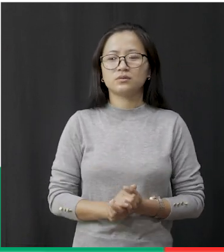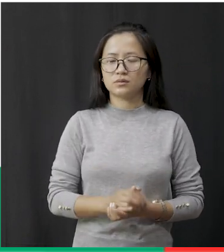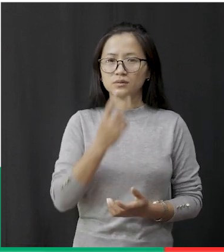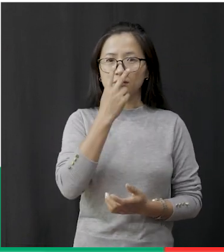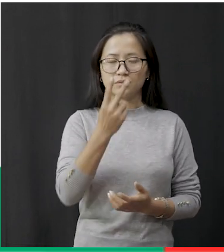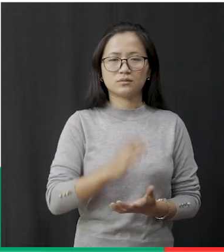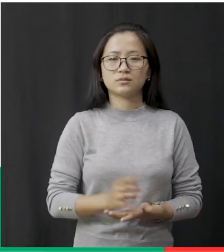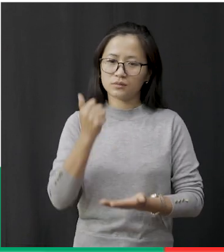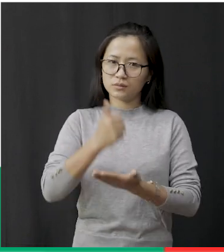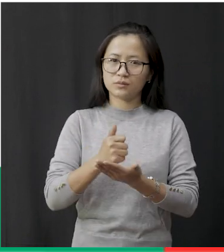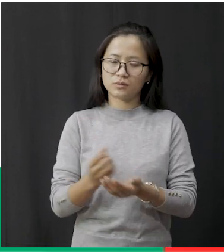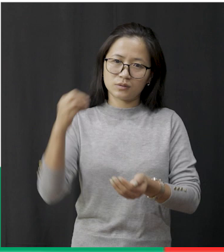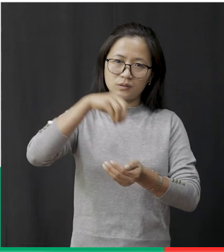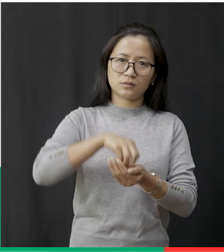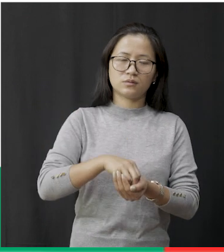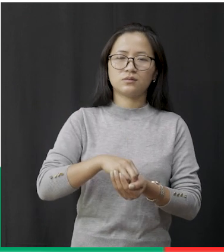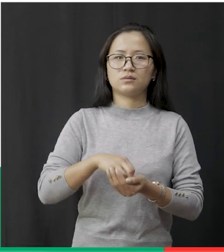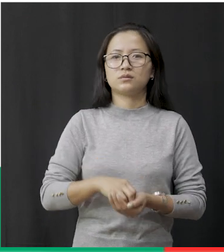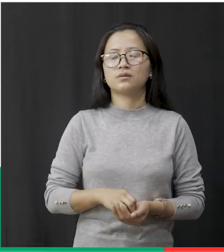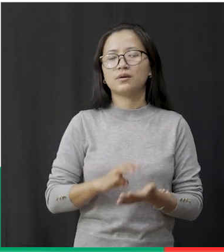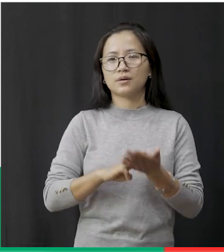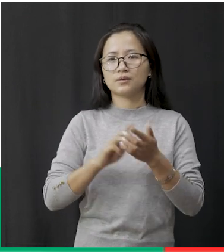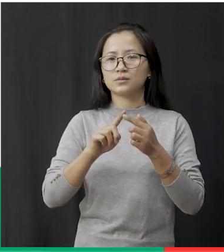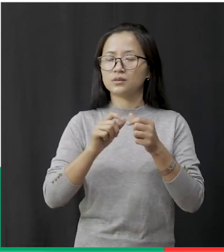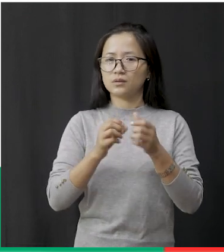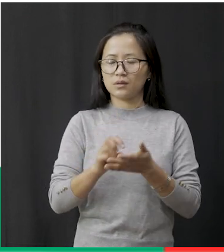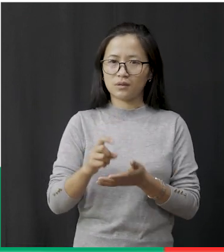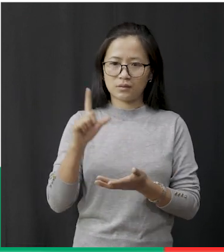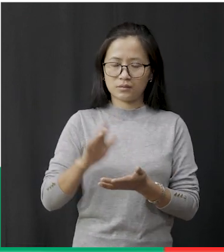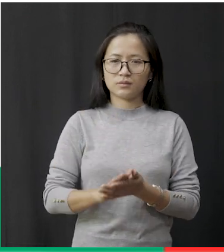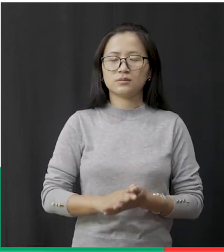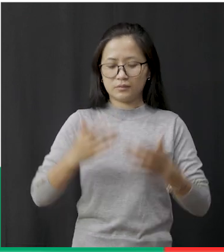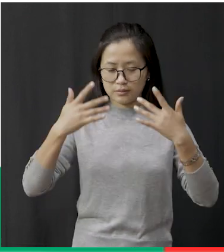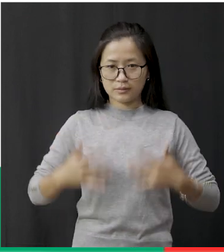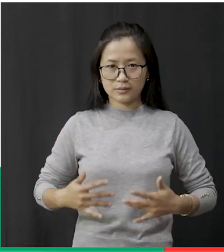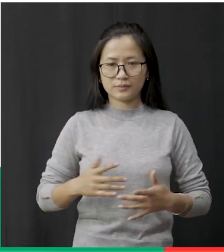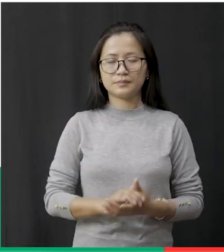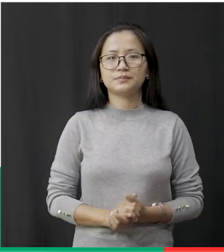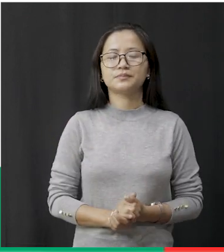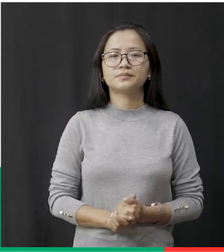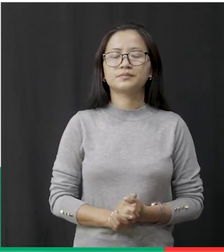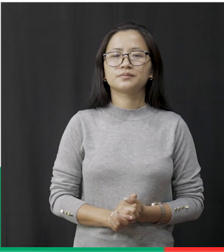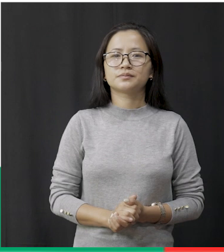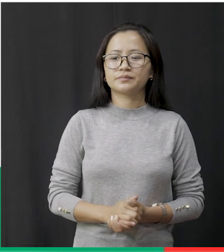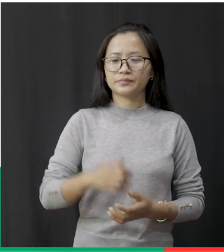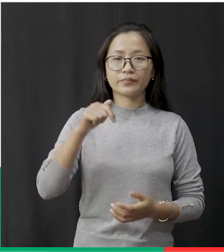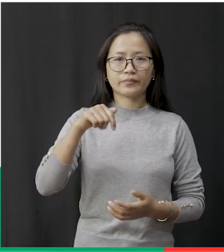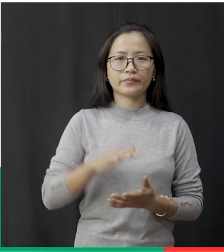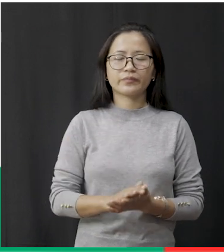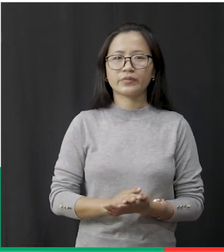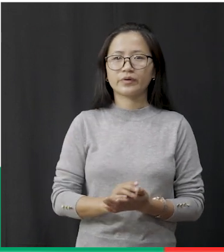the food that we should include in our meal, in our diet. So here, these are